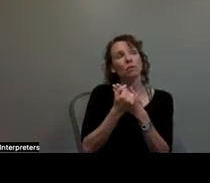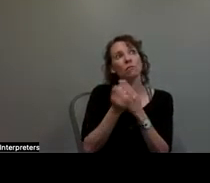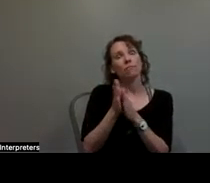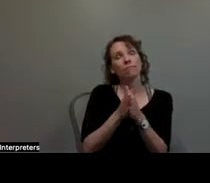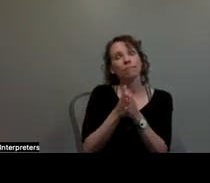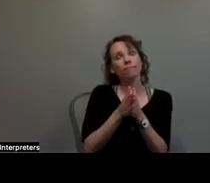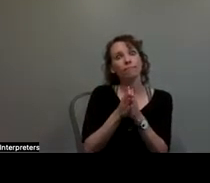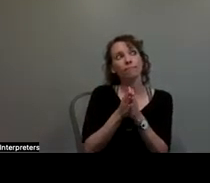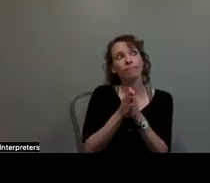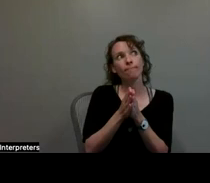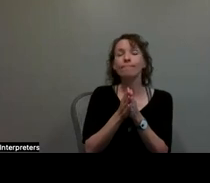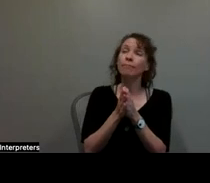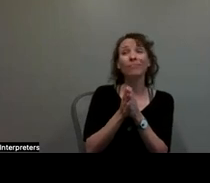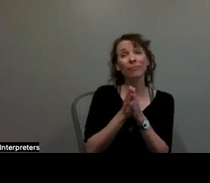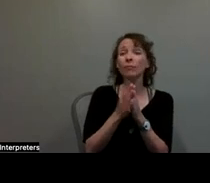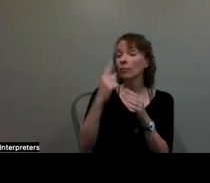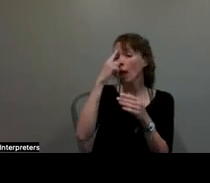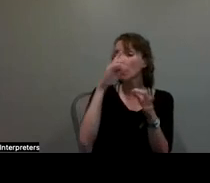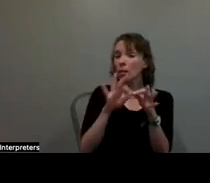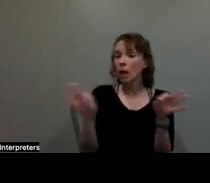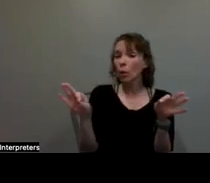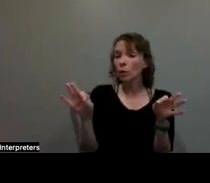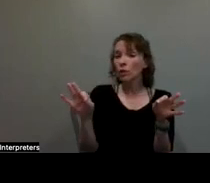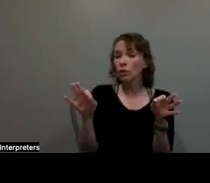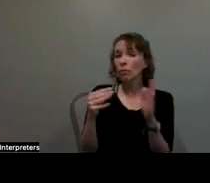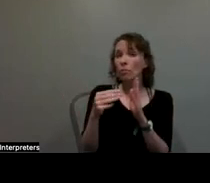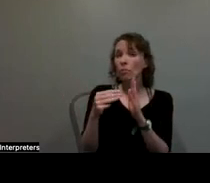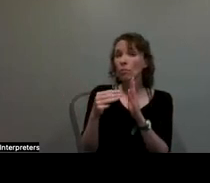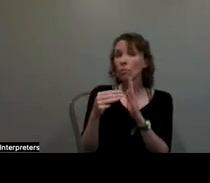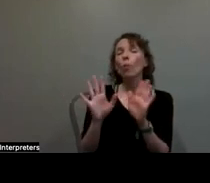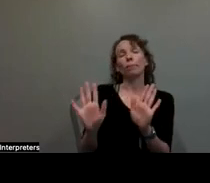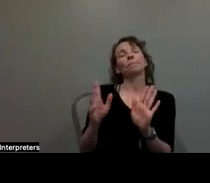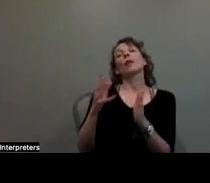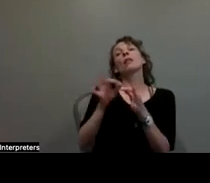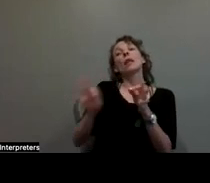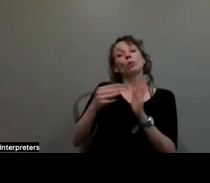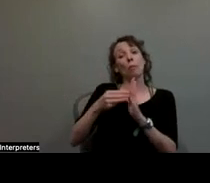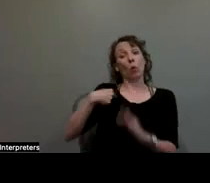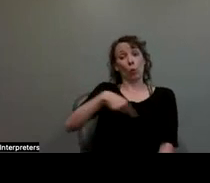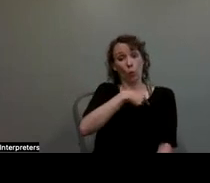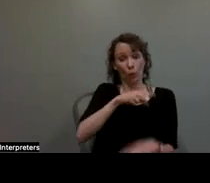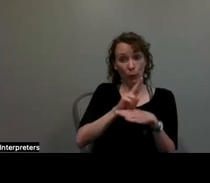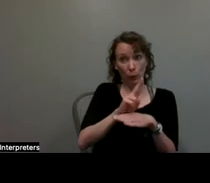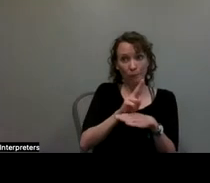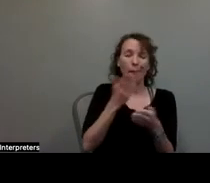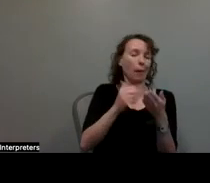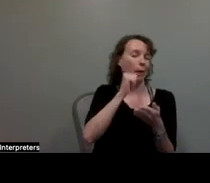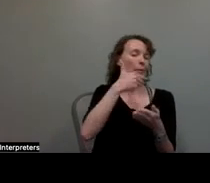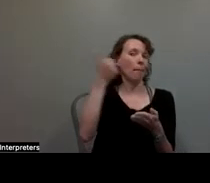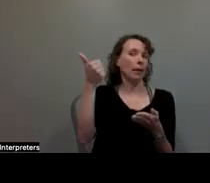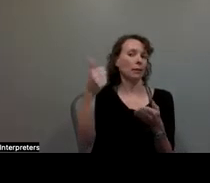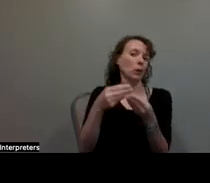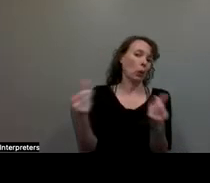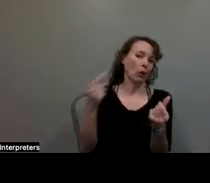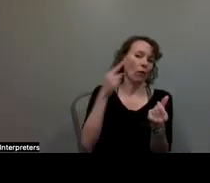these language models, well, the language models we use would potentially not be the best solution to this. Like